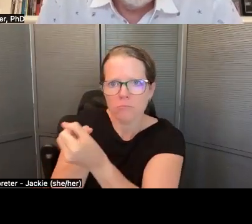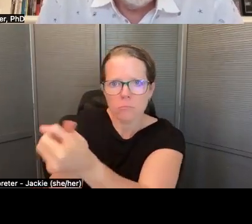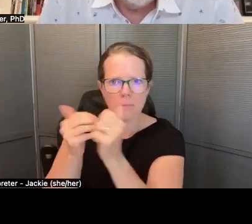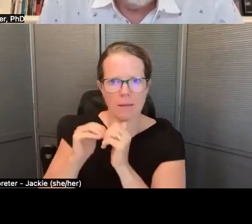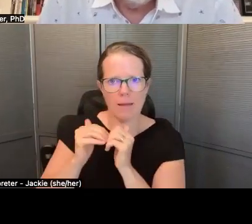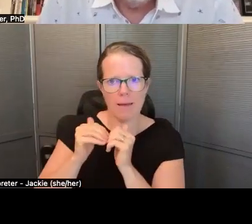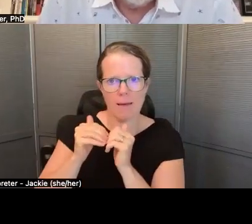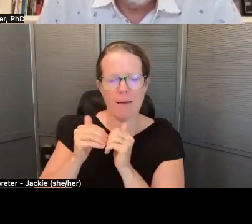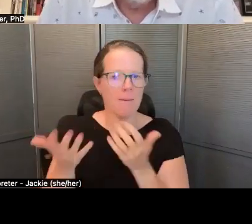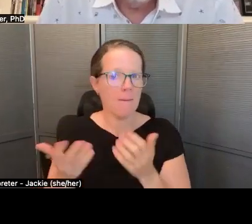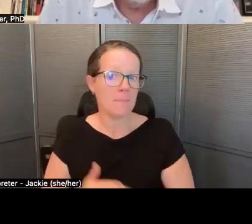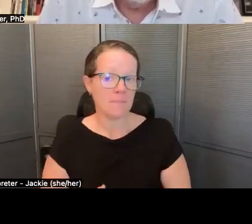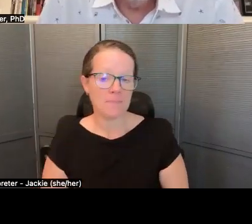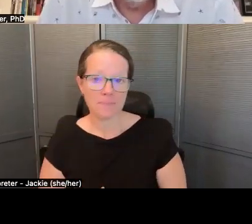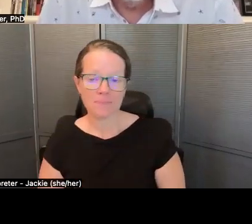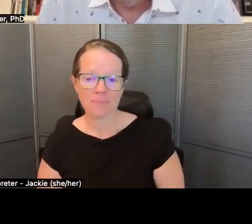that.